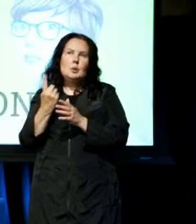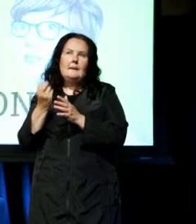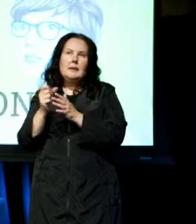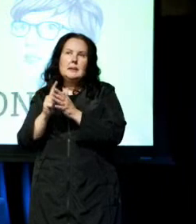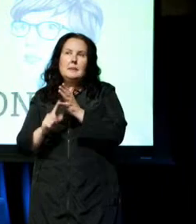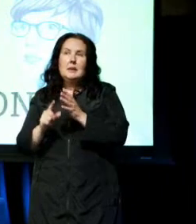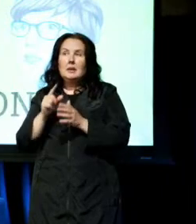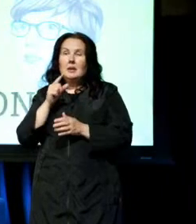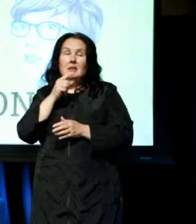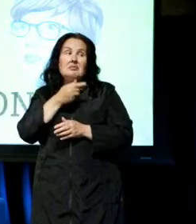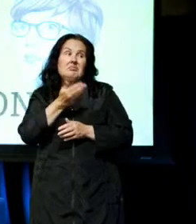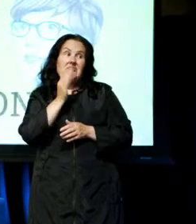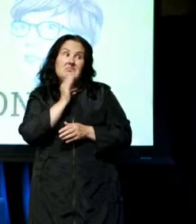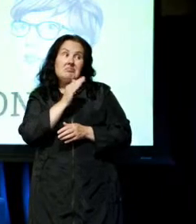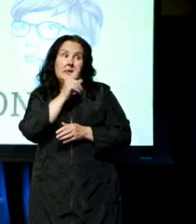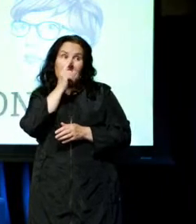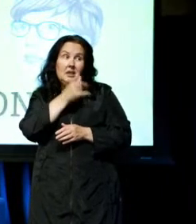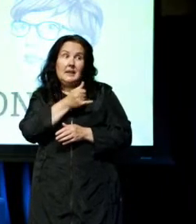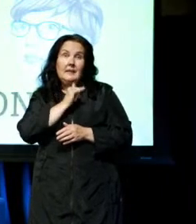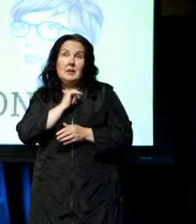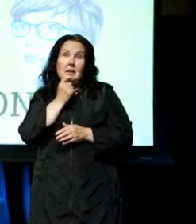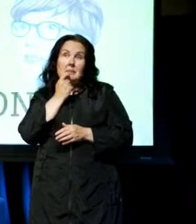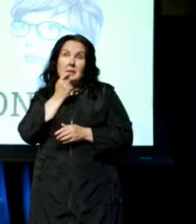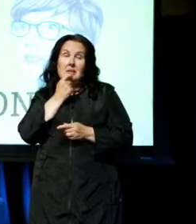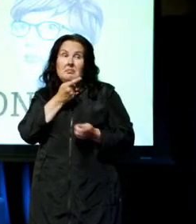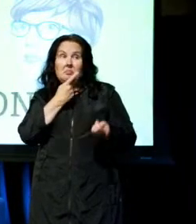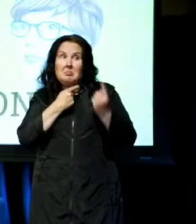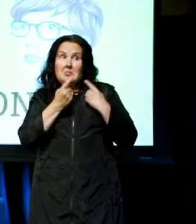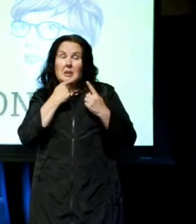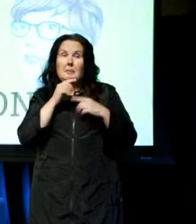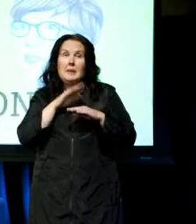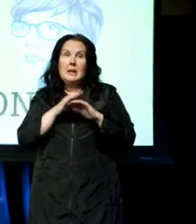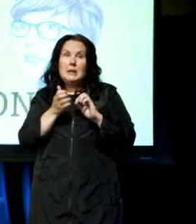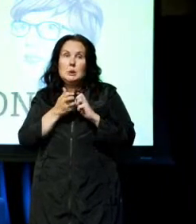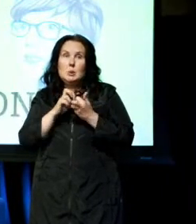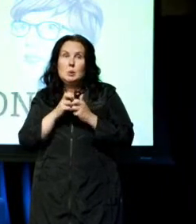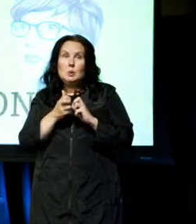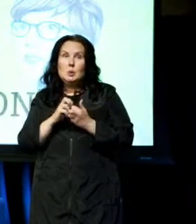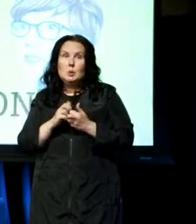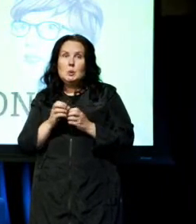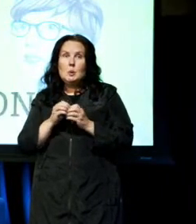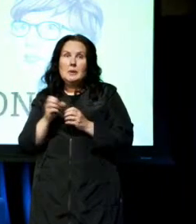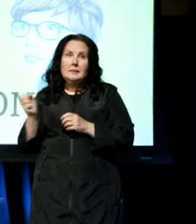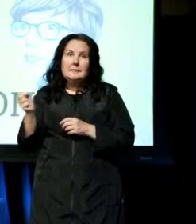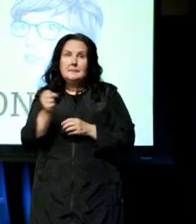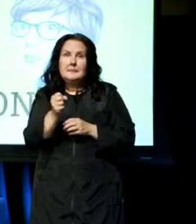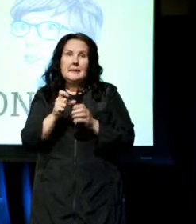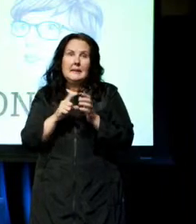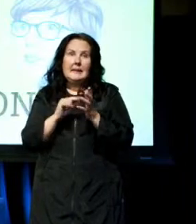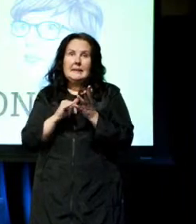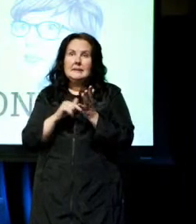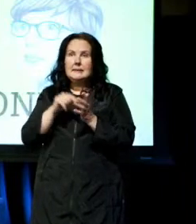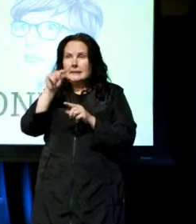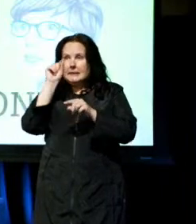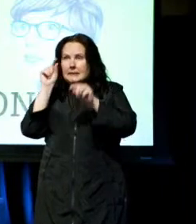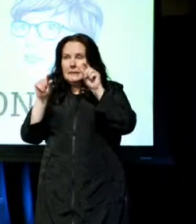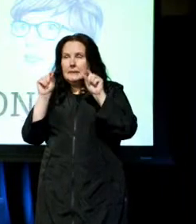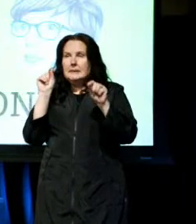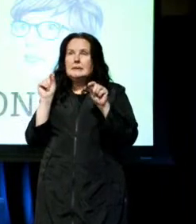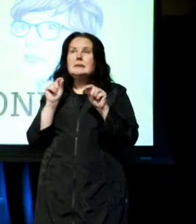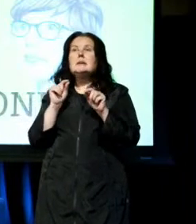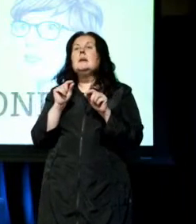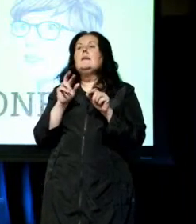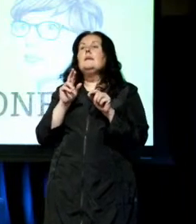of a rundown on the issues around casting disabled actors or non-disabled actors for disabled